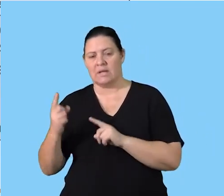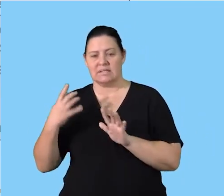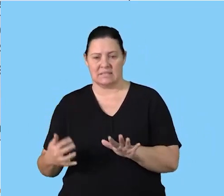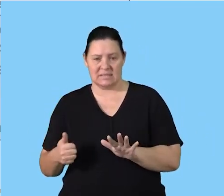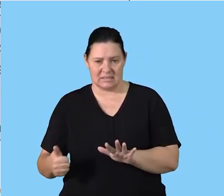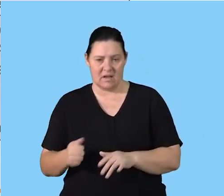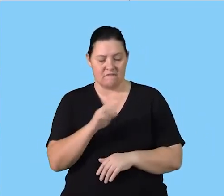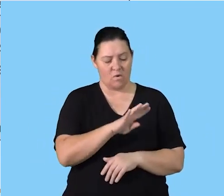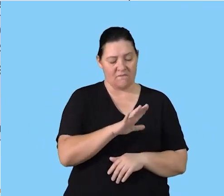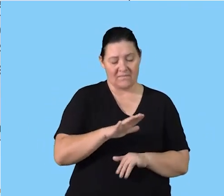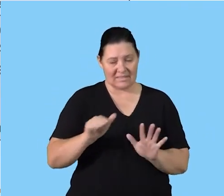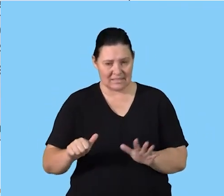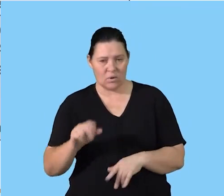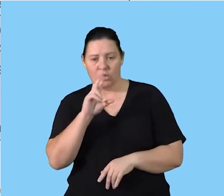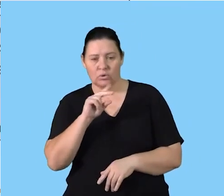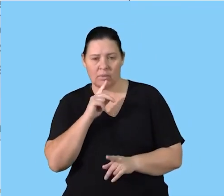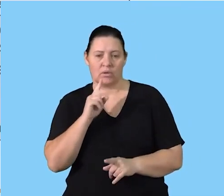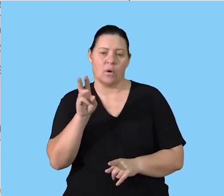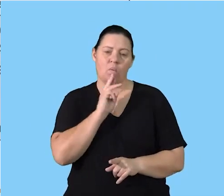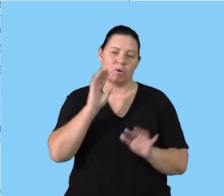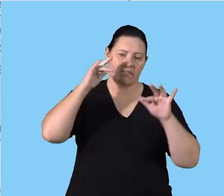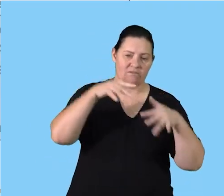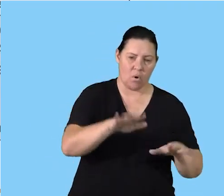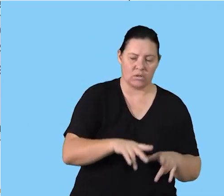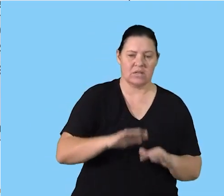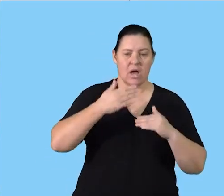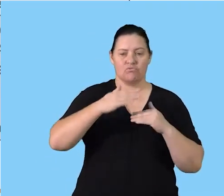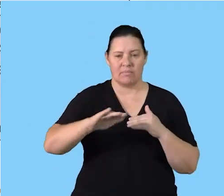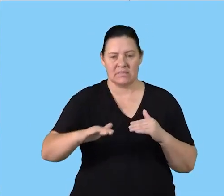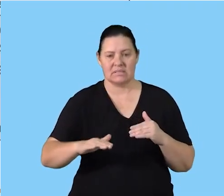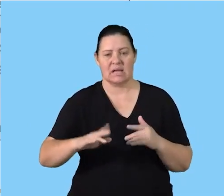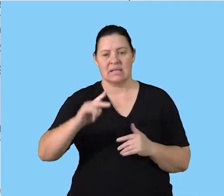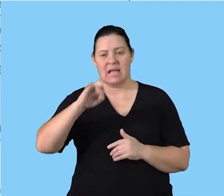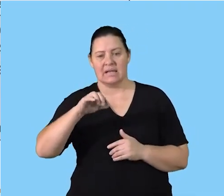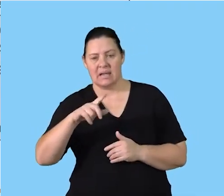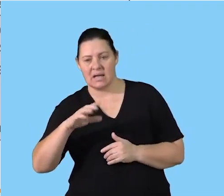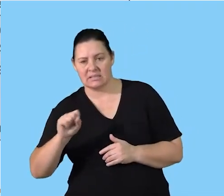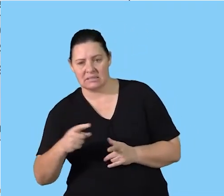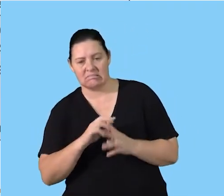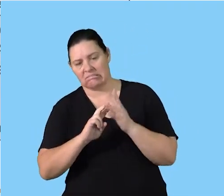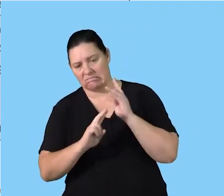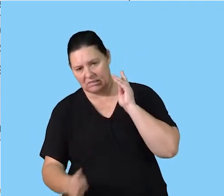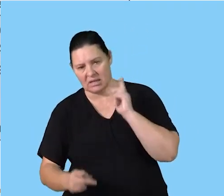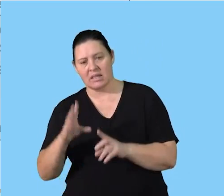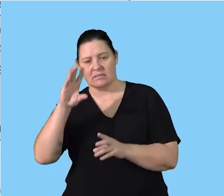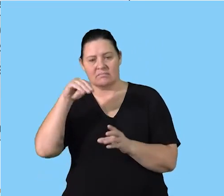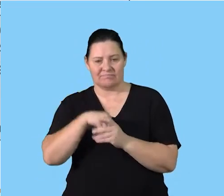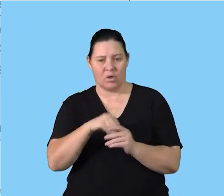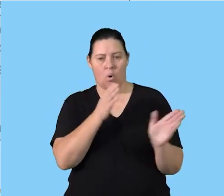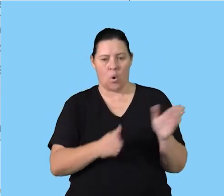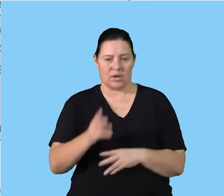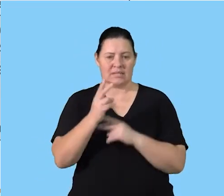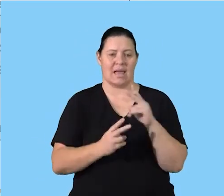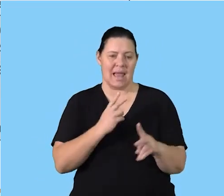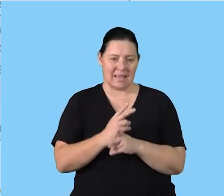and 6, where we talk about waterfalls, rapids, meanders, and so on. All this content has been reorganized in the